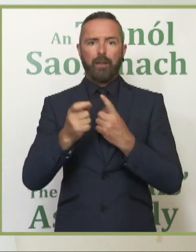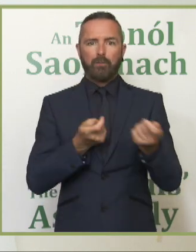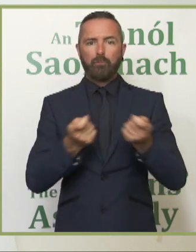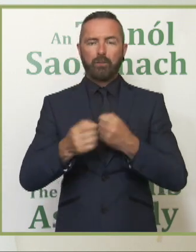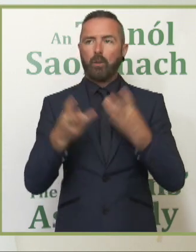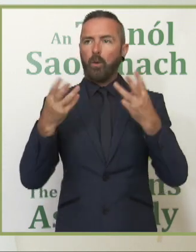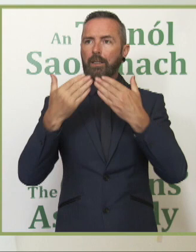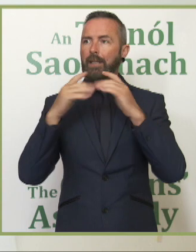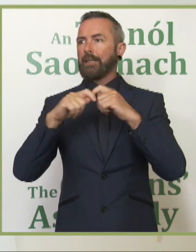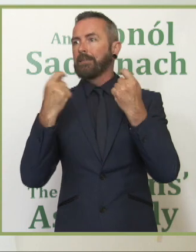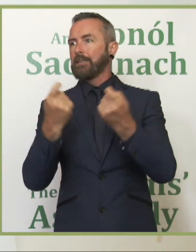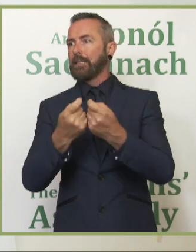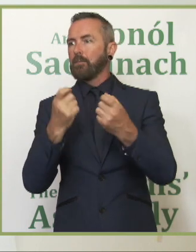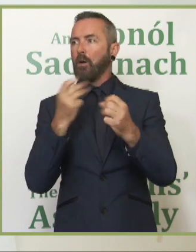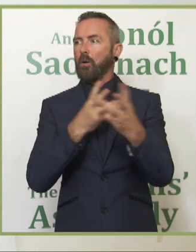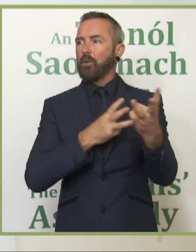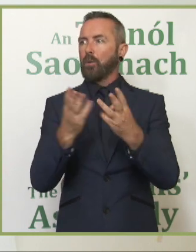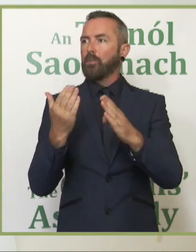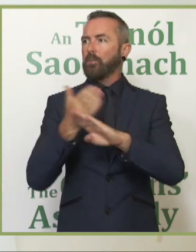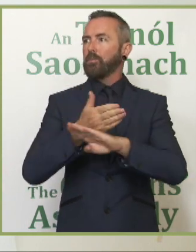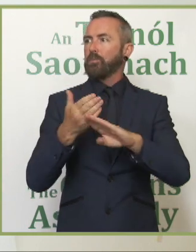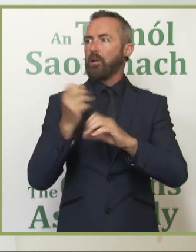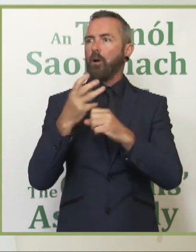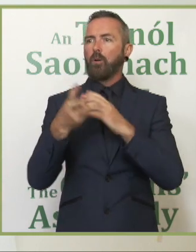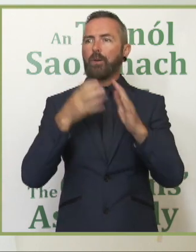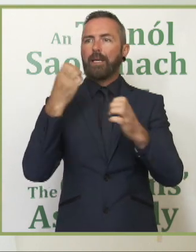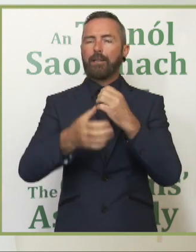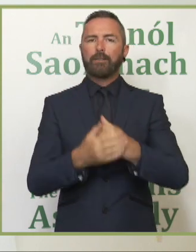thank all of the team and all of the work they've put in all weekend. Well done.